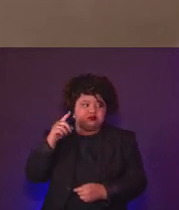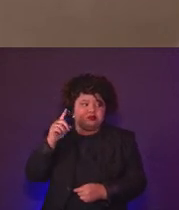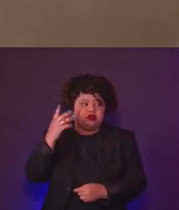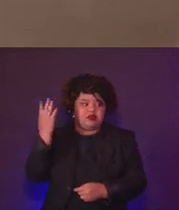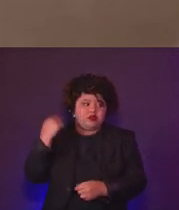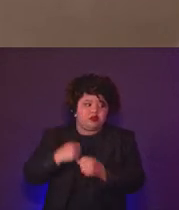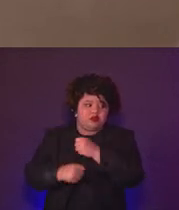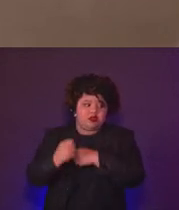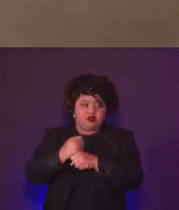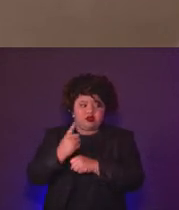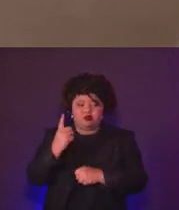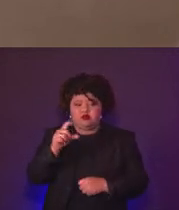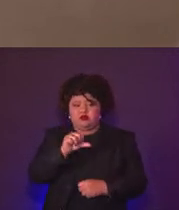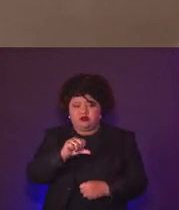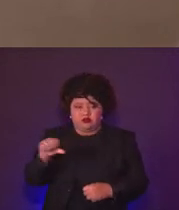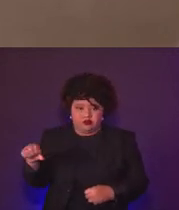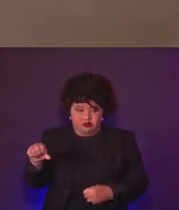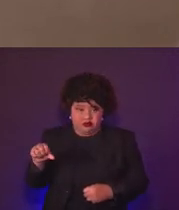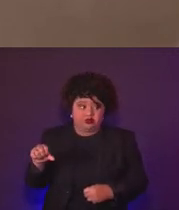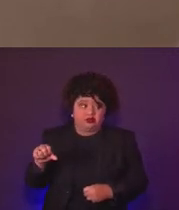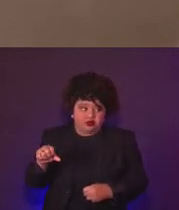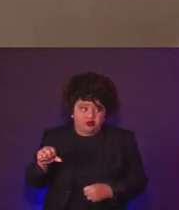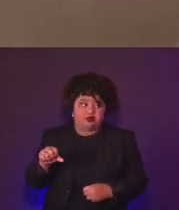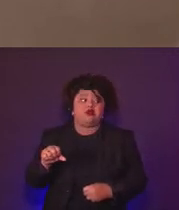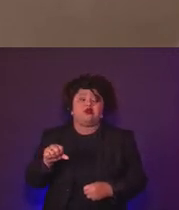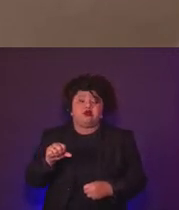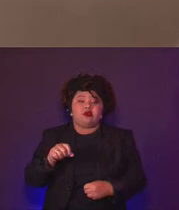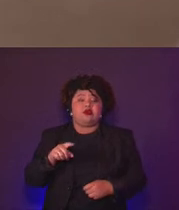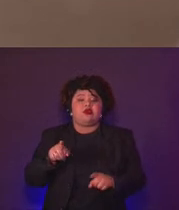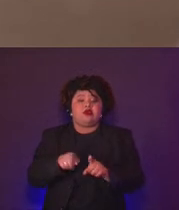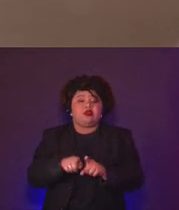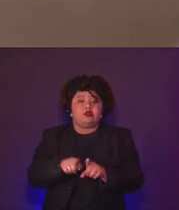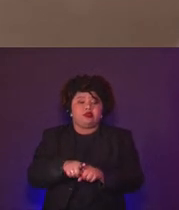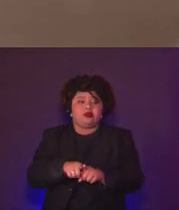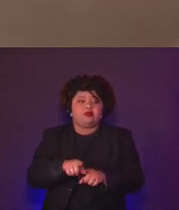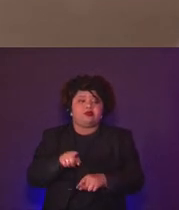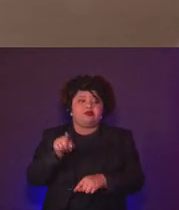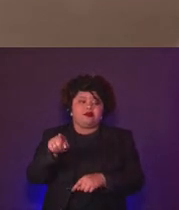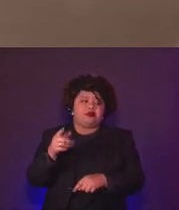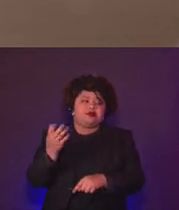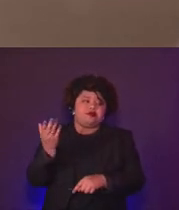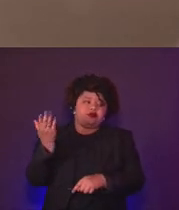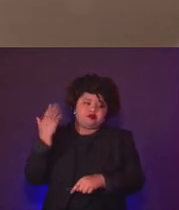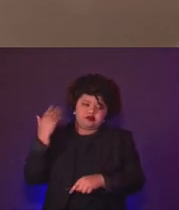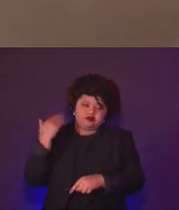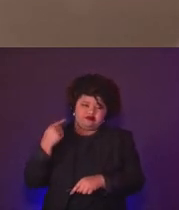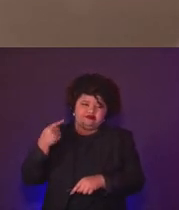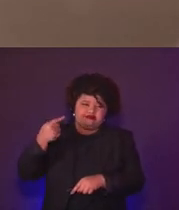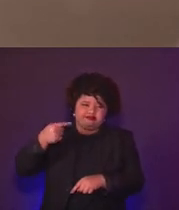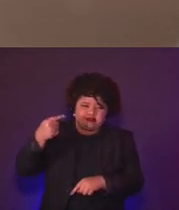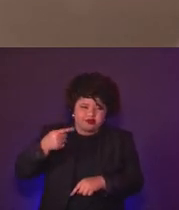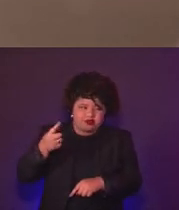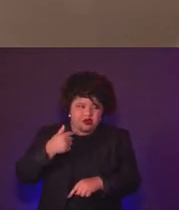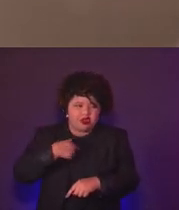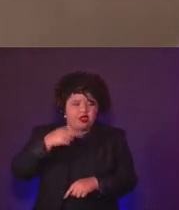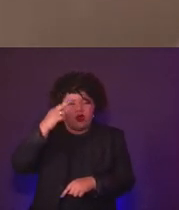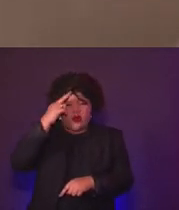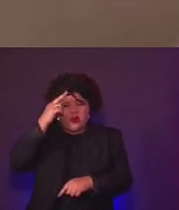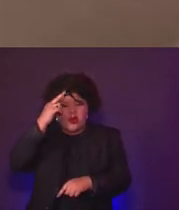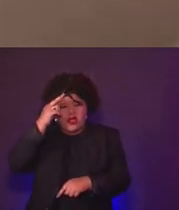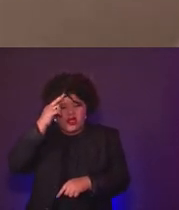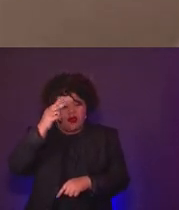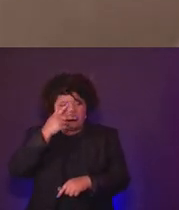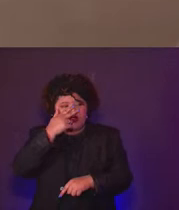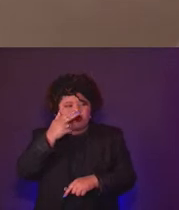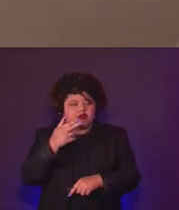1995. And at that point, I had done, I guess, my first data story a few years before that when I used